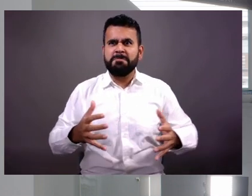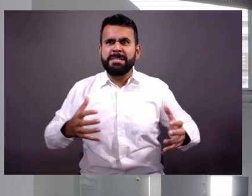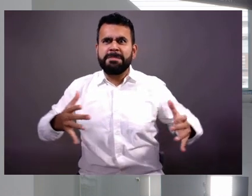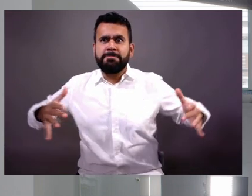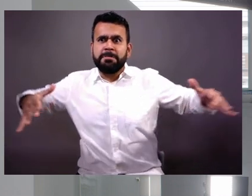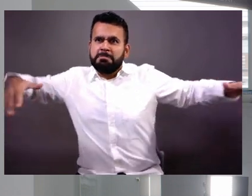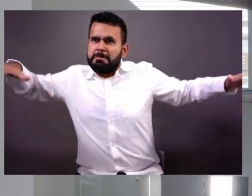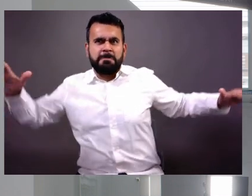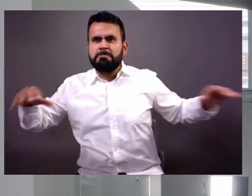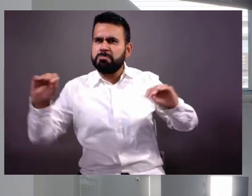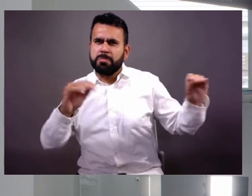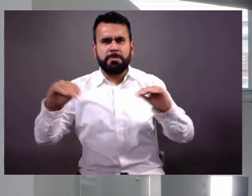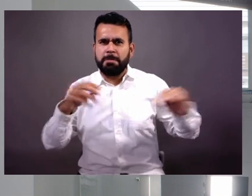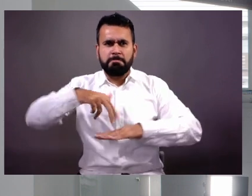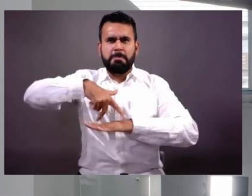Bigger.